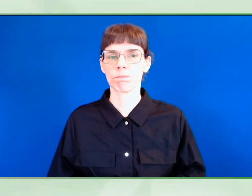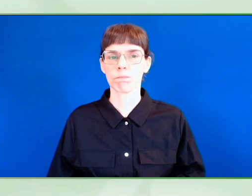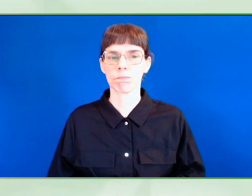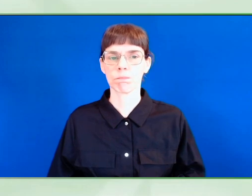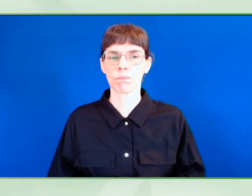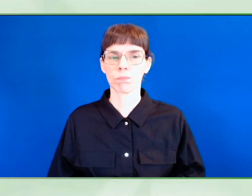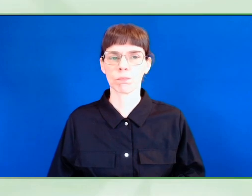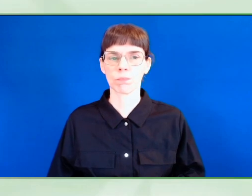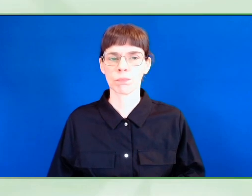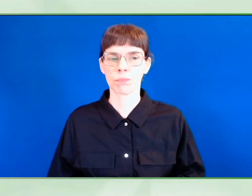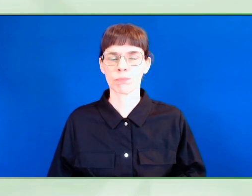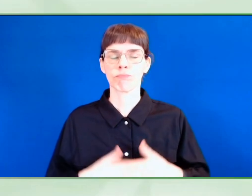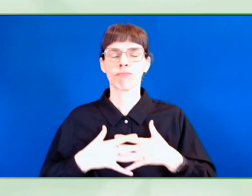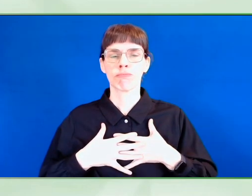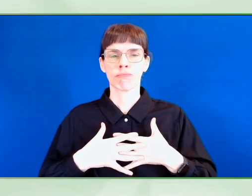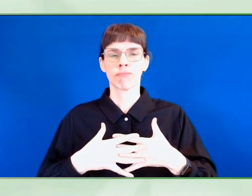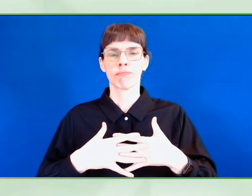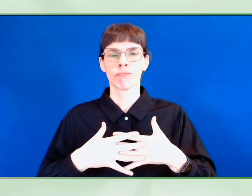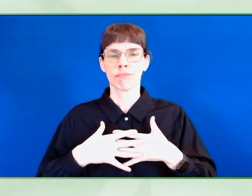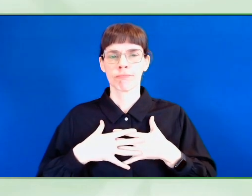extra set of breaths.